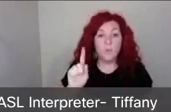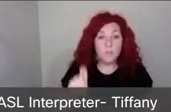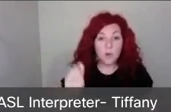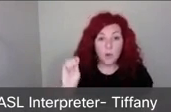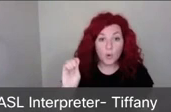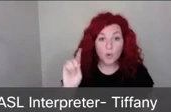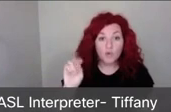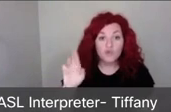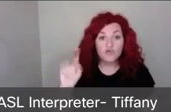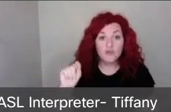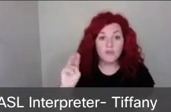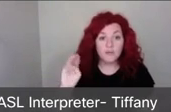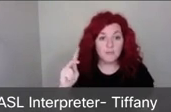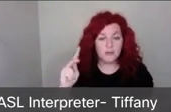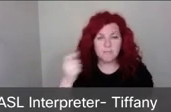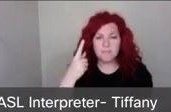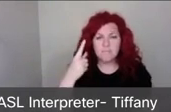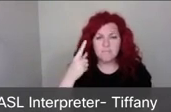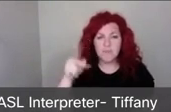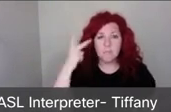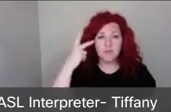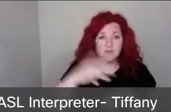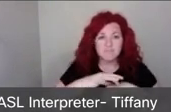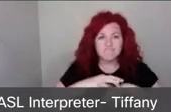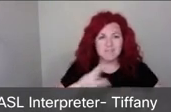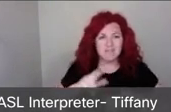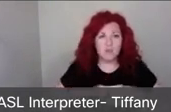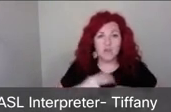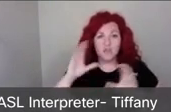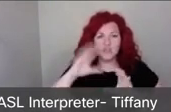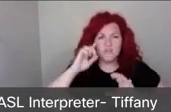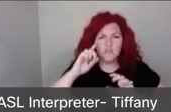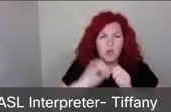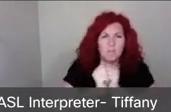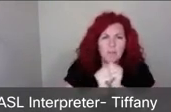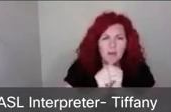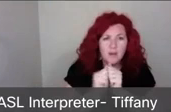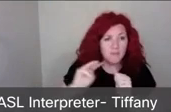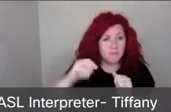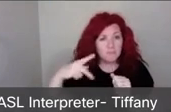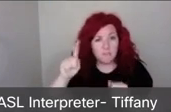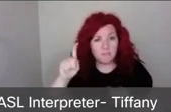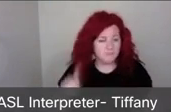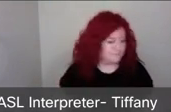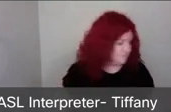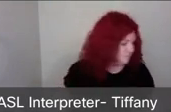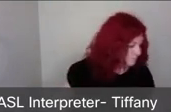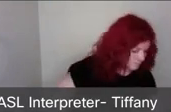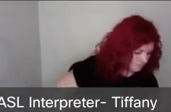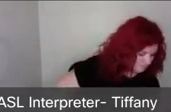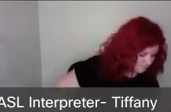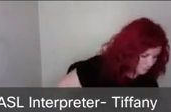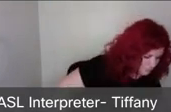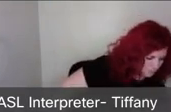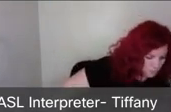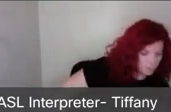As a matter of political geography, my natural disposition is to look for how competitive a map is. From a 10,000 foot